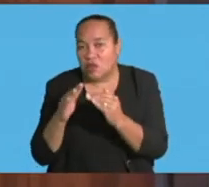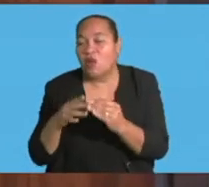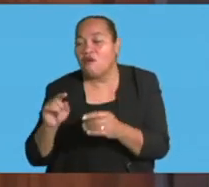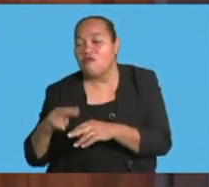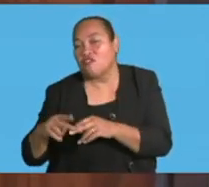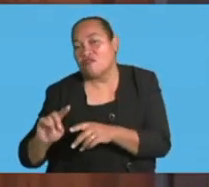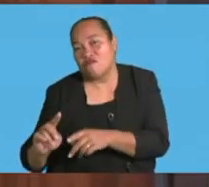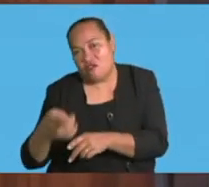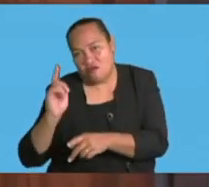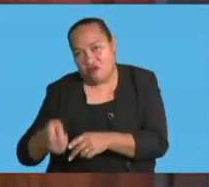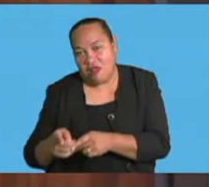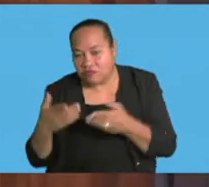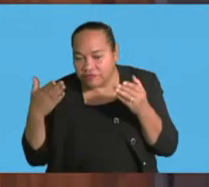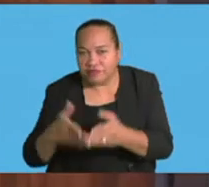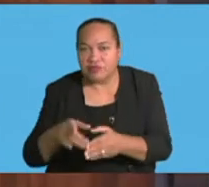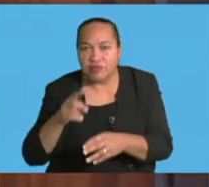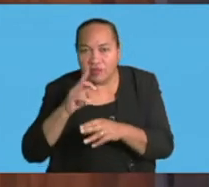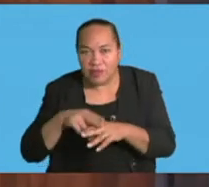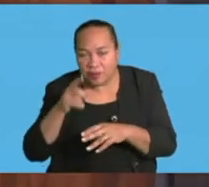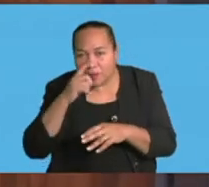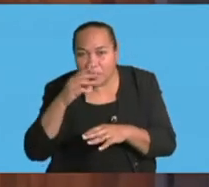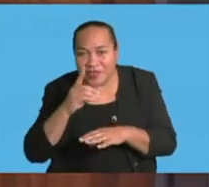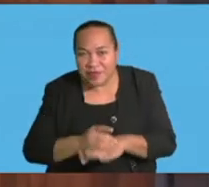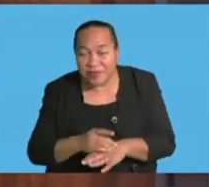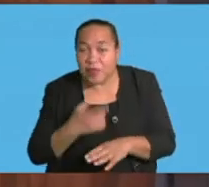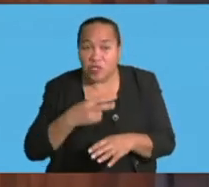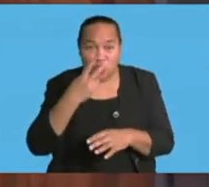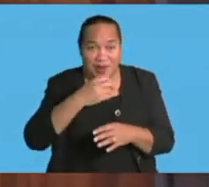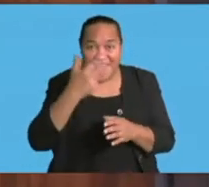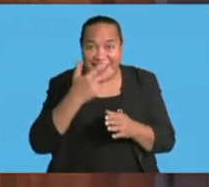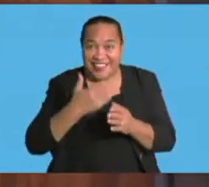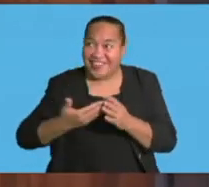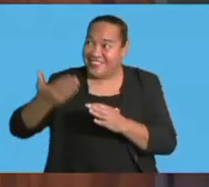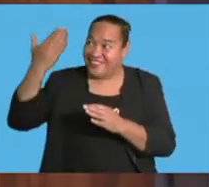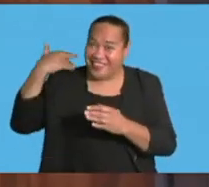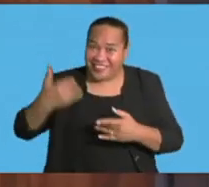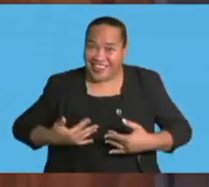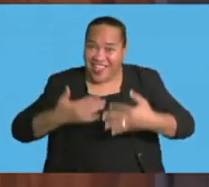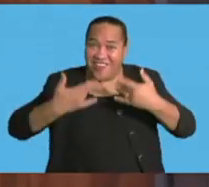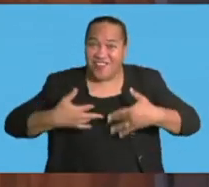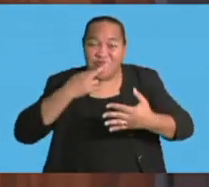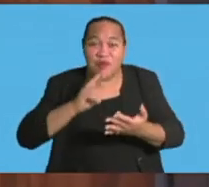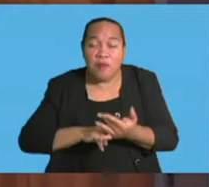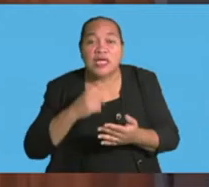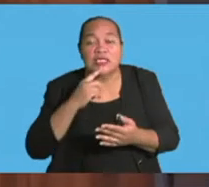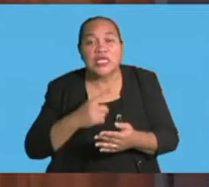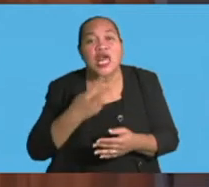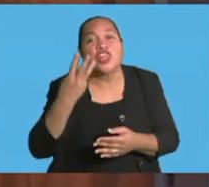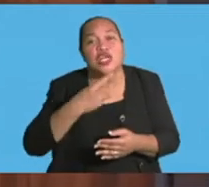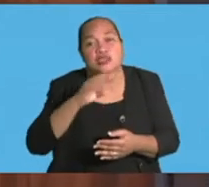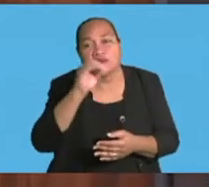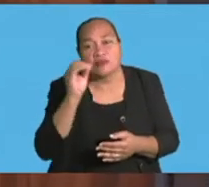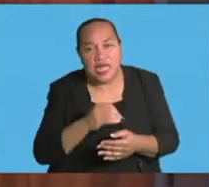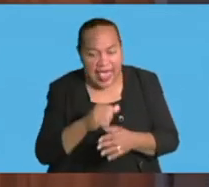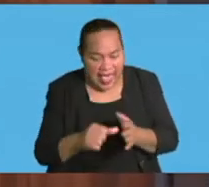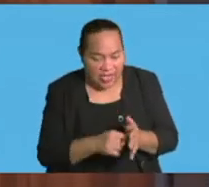with disabilities. According to the 2018 census report, 13.7% of our population aged